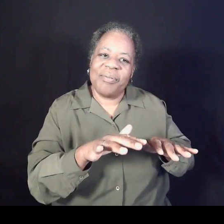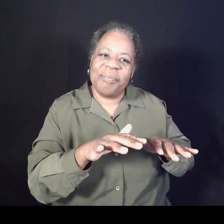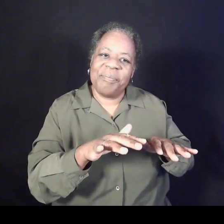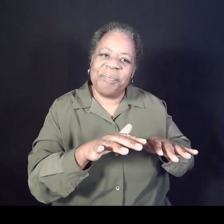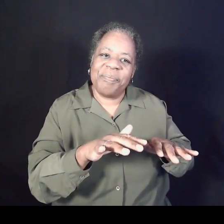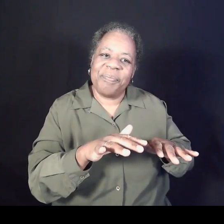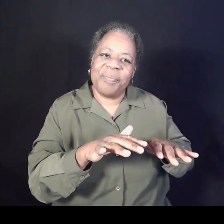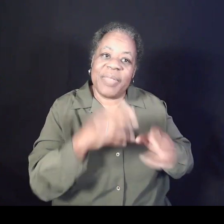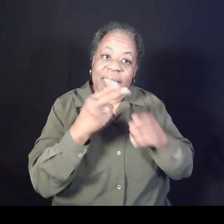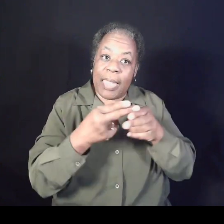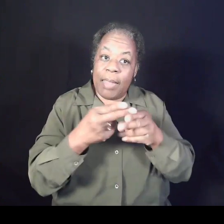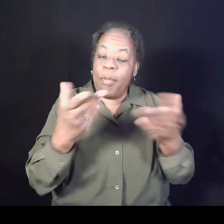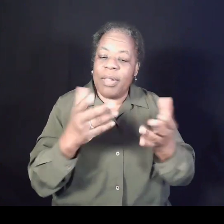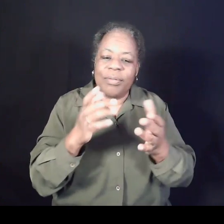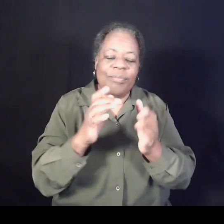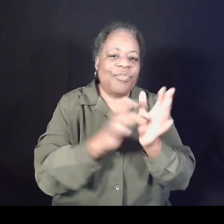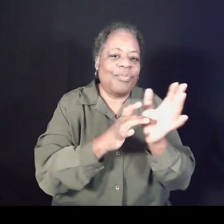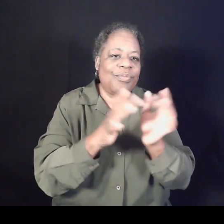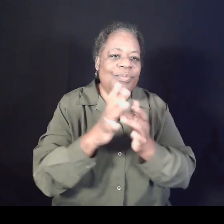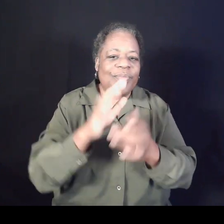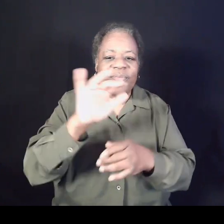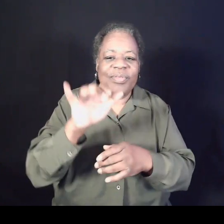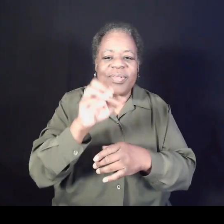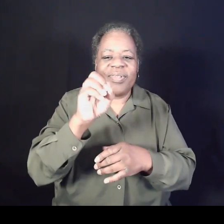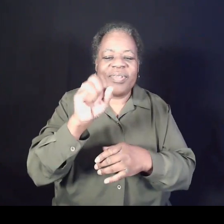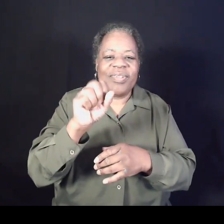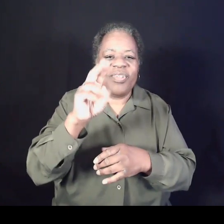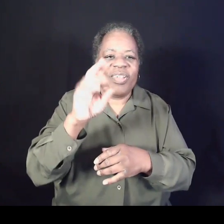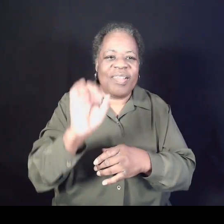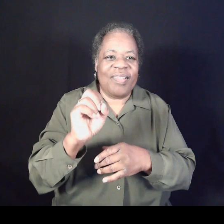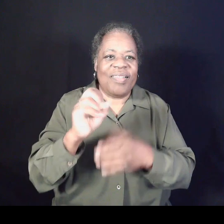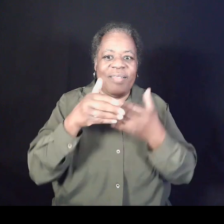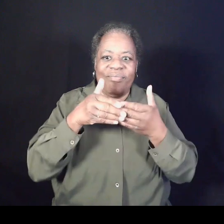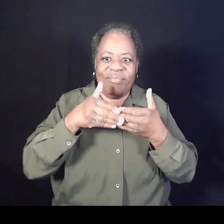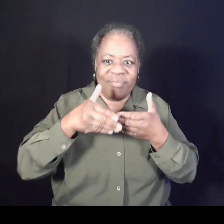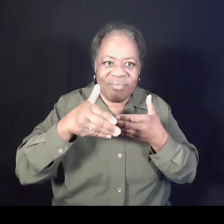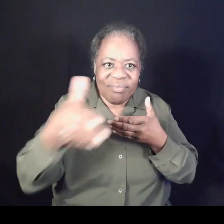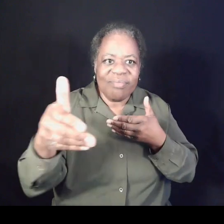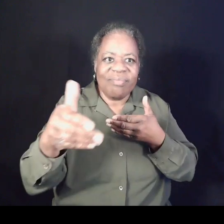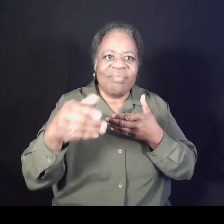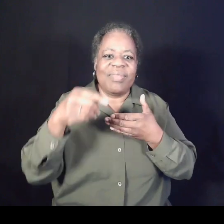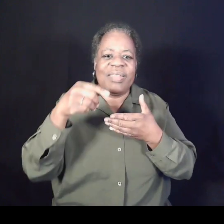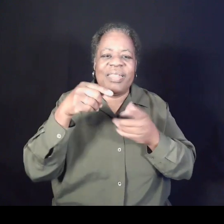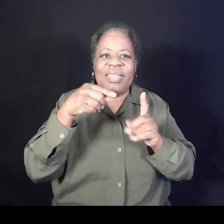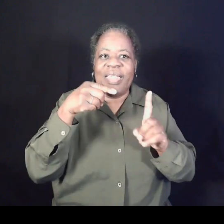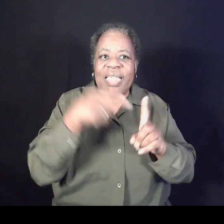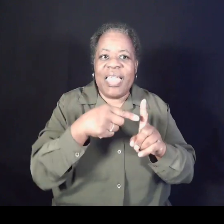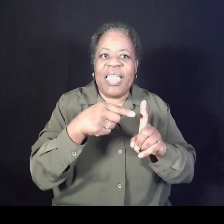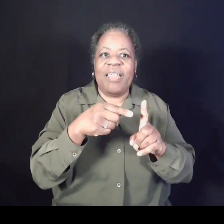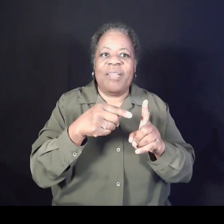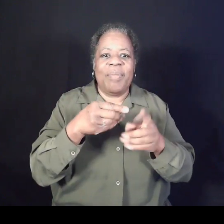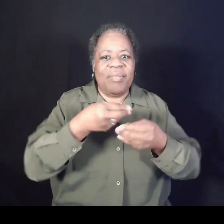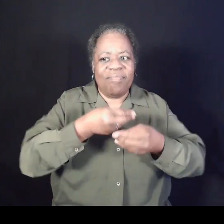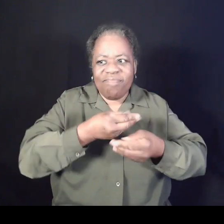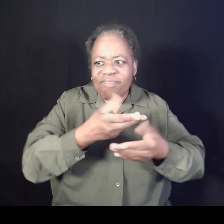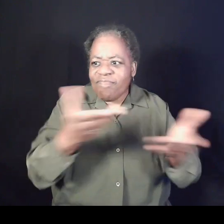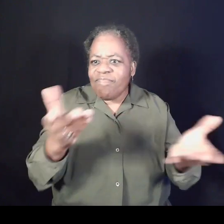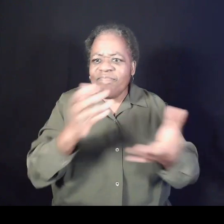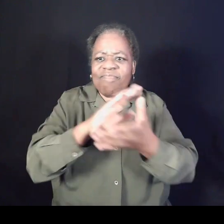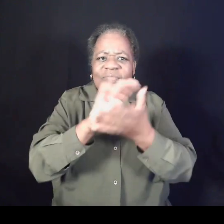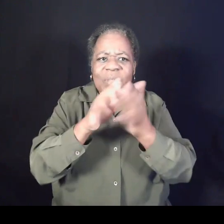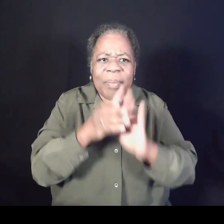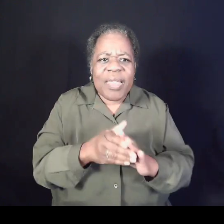They named him Jesus. And ever since that night, he has been waging peace, one